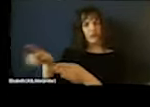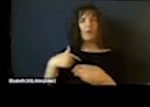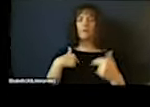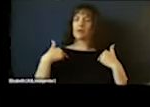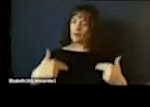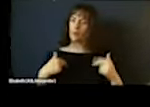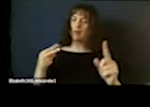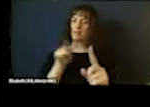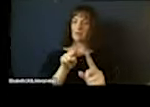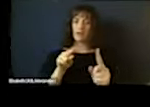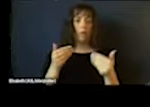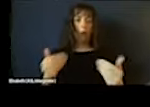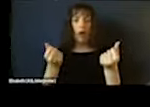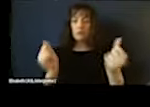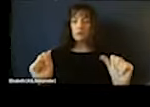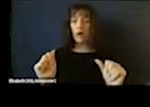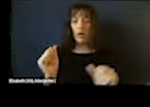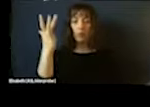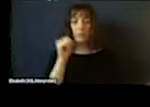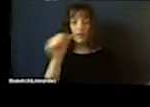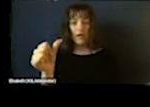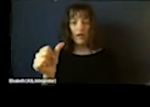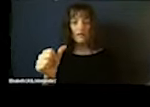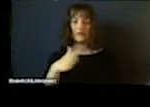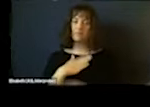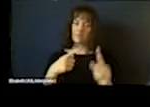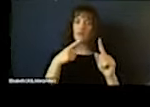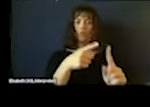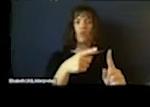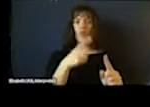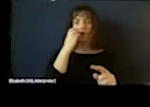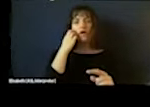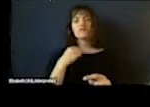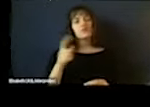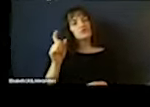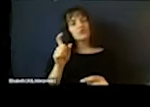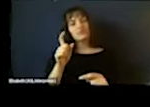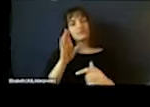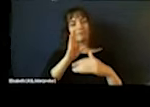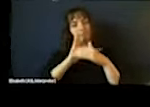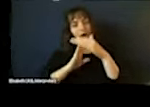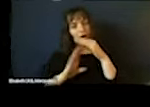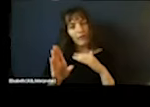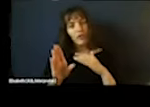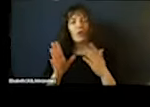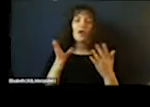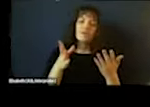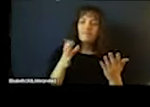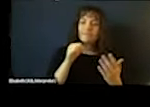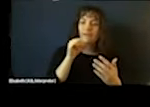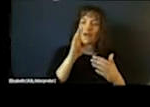goal was, because I should have a humble, but it's not that humble also. But anyway, I should have a